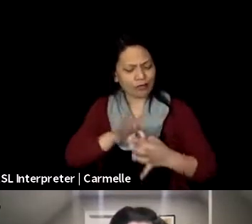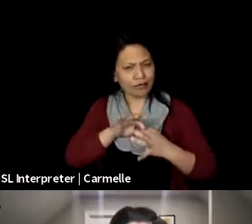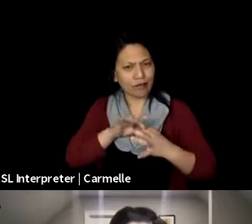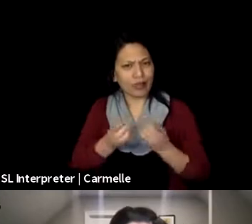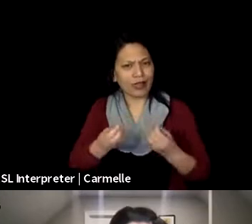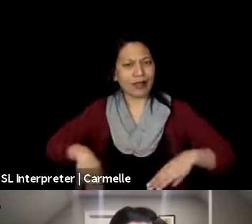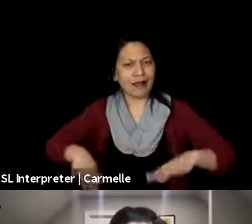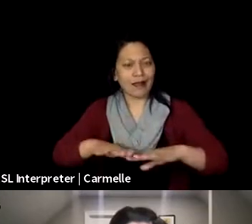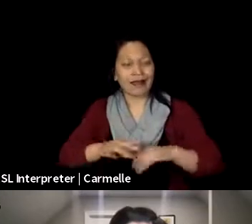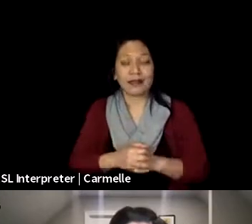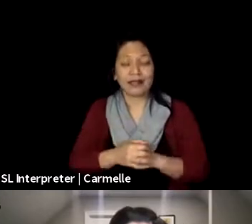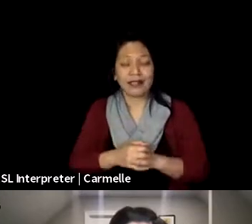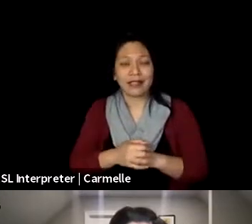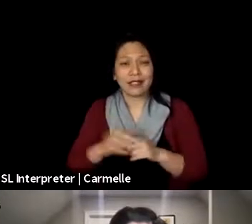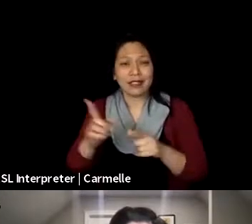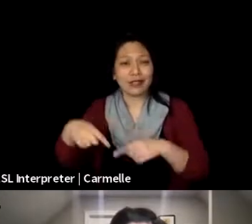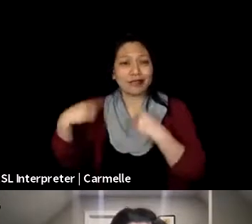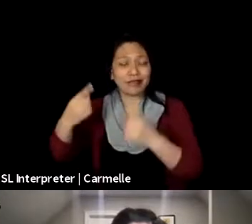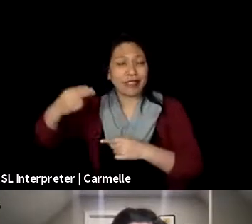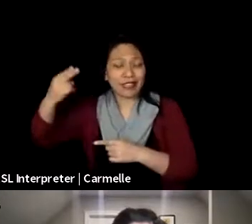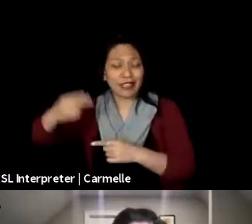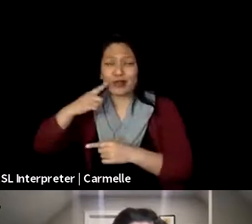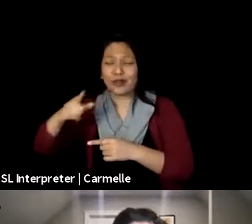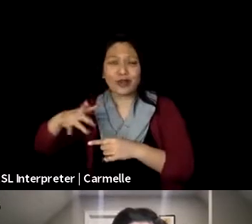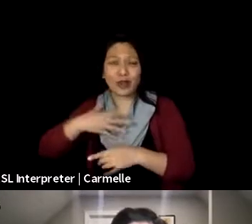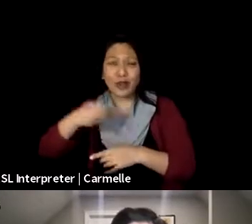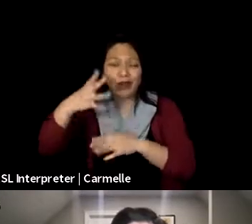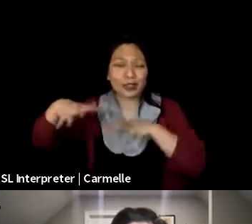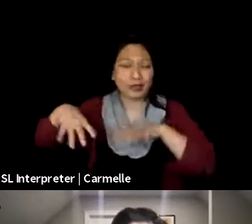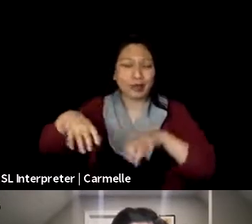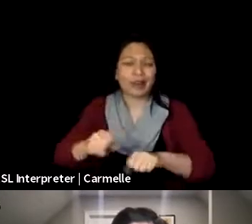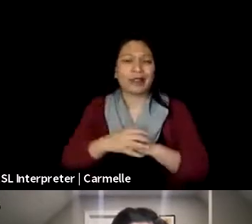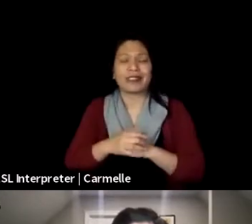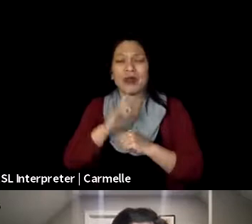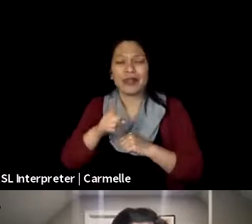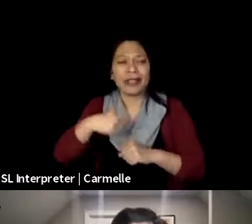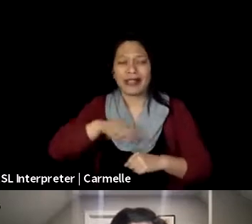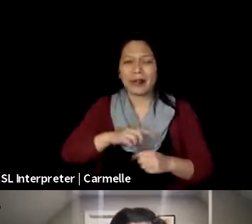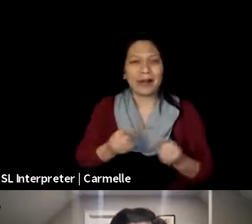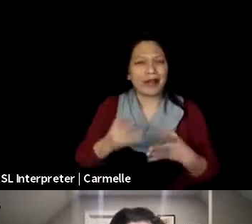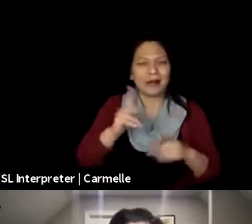The system of white supremacy and colonization benefit from a lack of self-awareness.